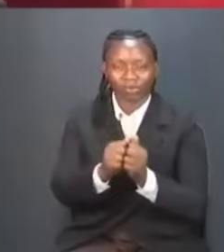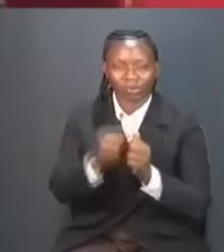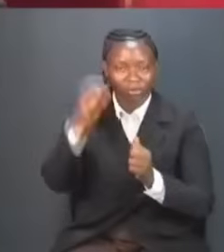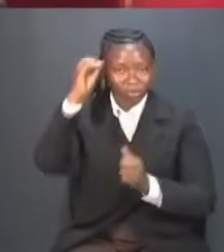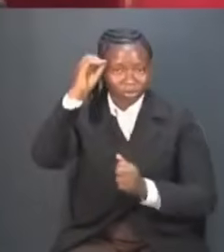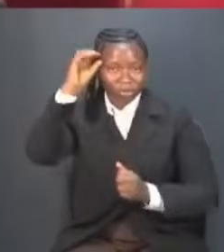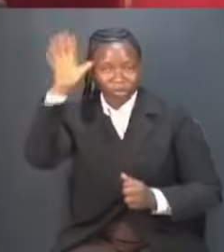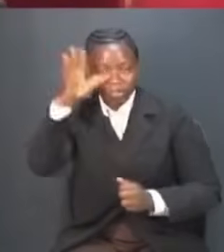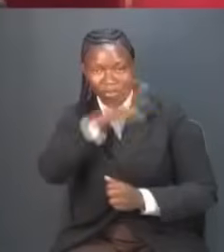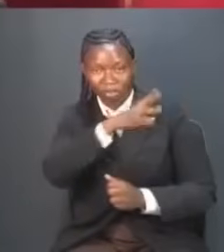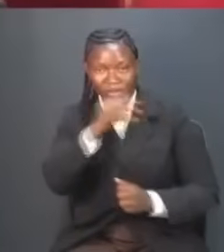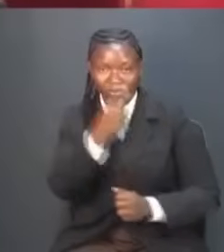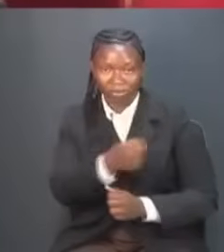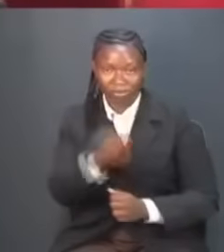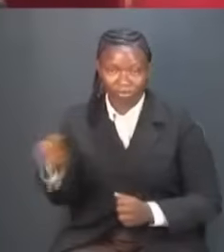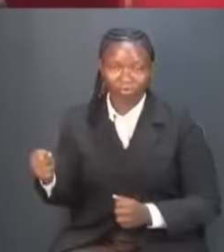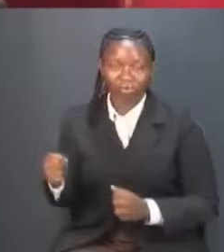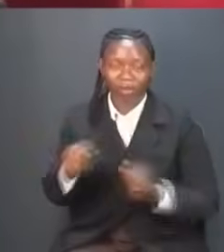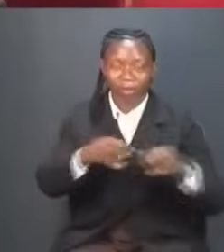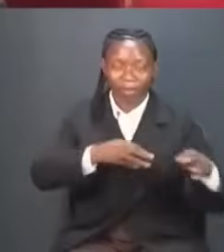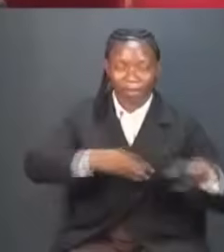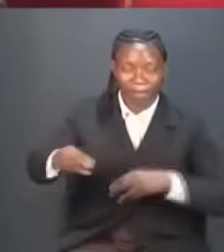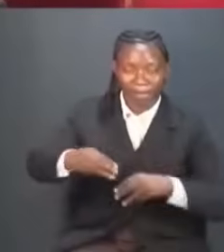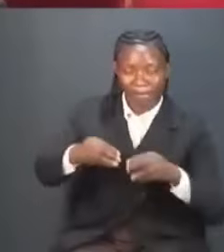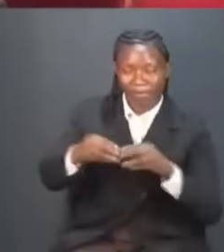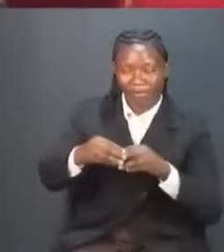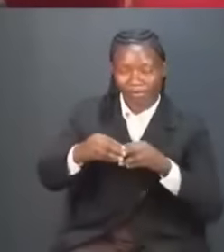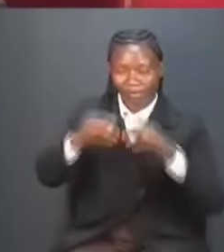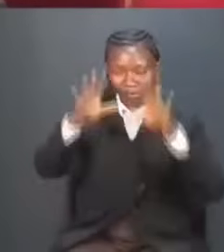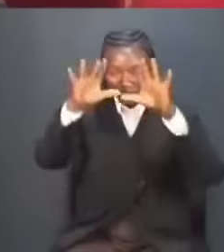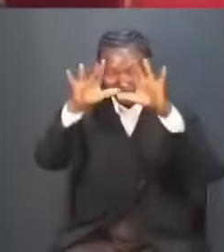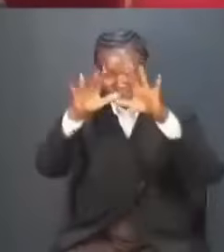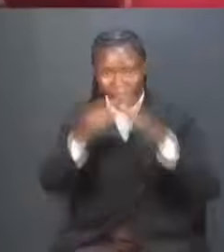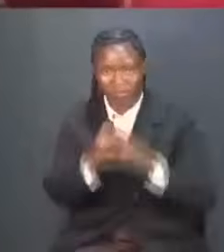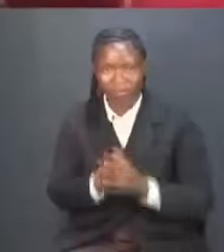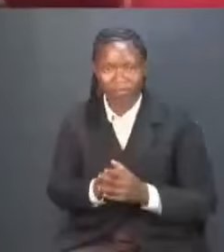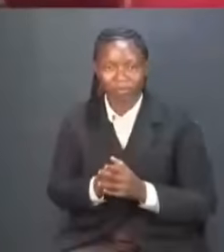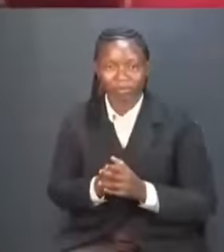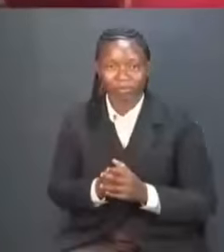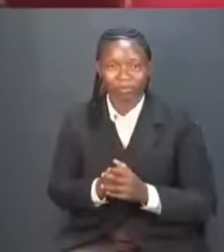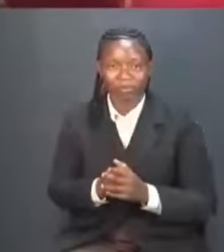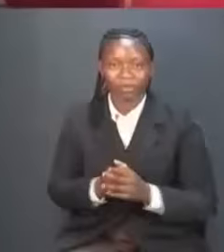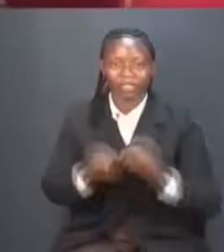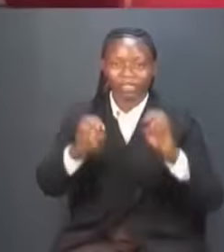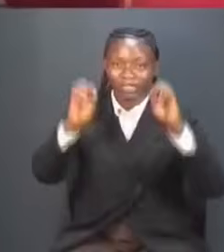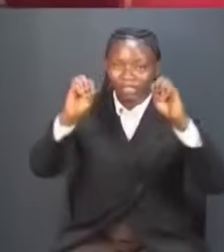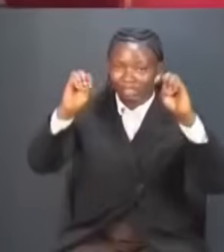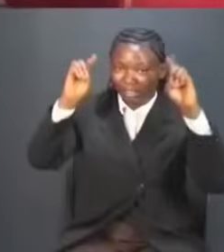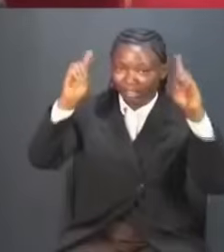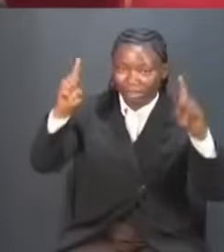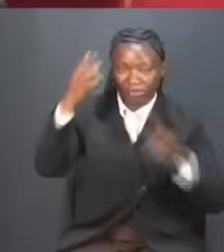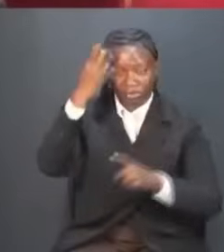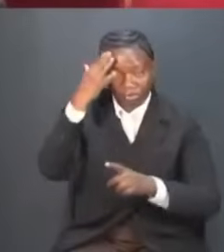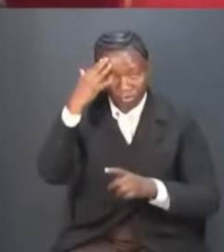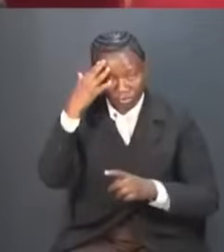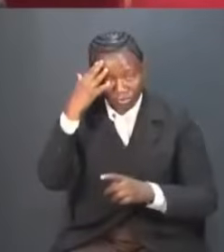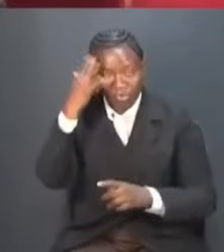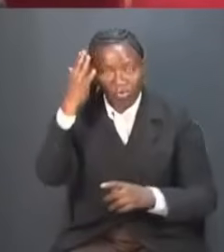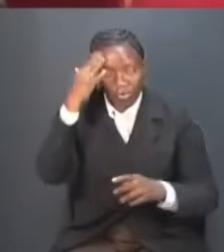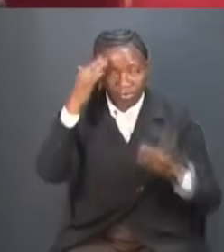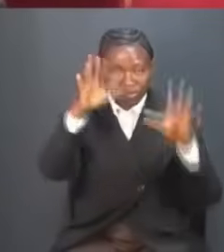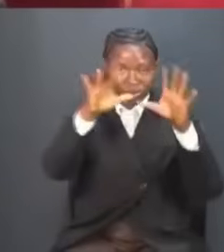manage pests sustainably. Interventions include conduct awareness campaigns on pest identification and